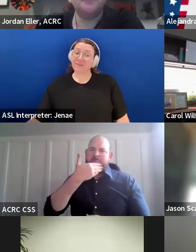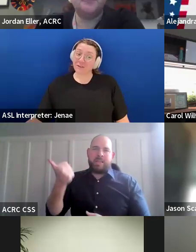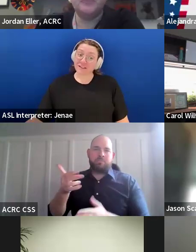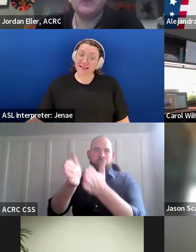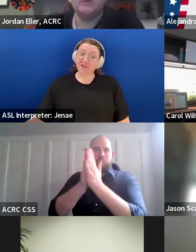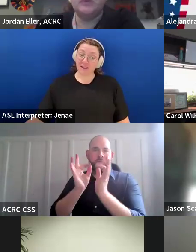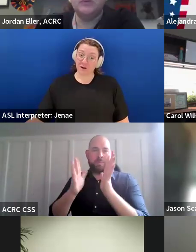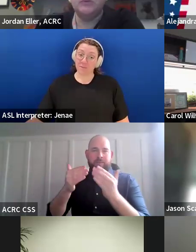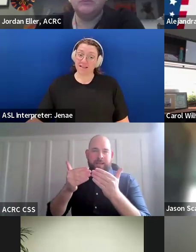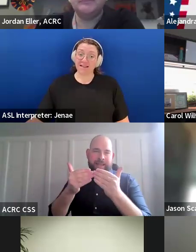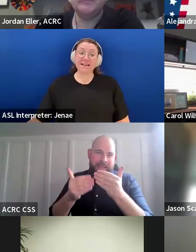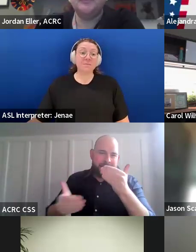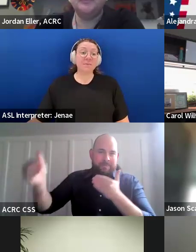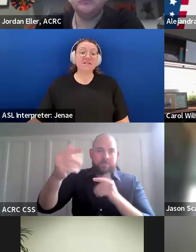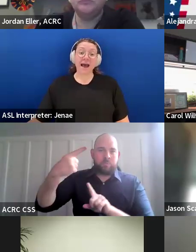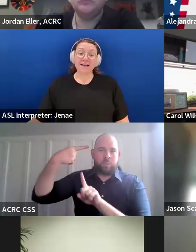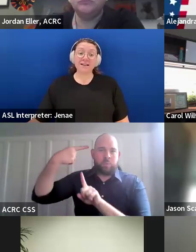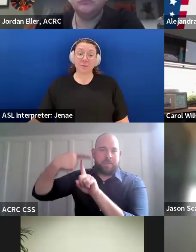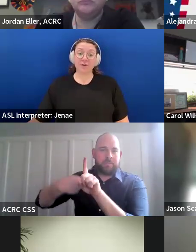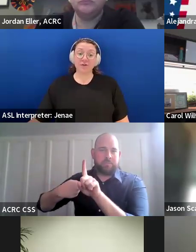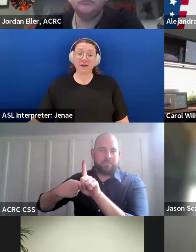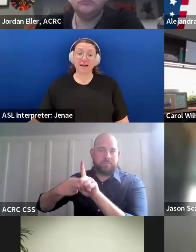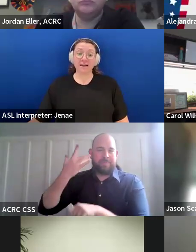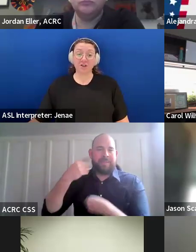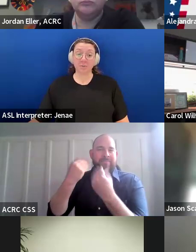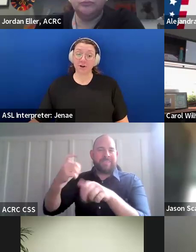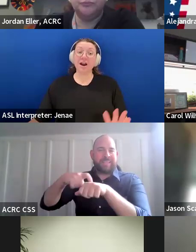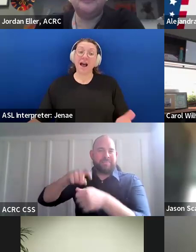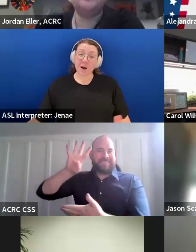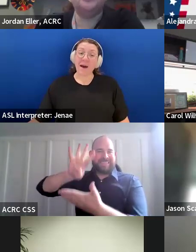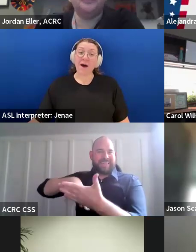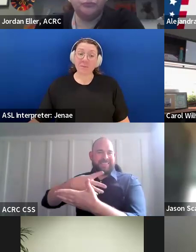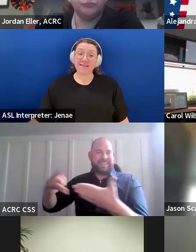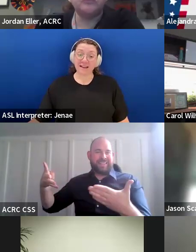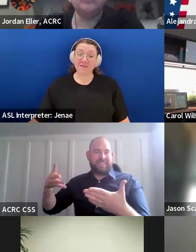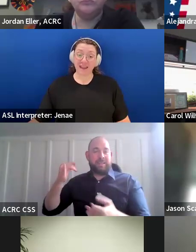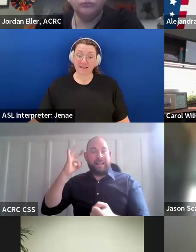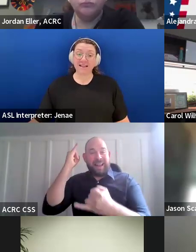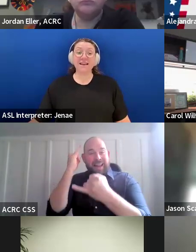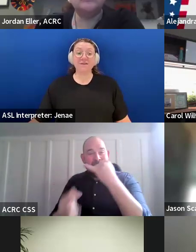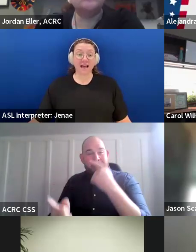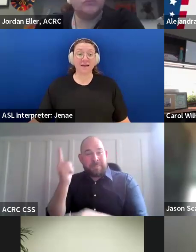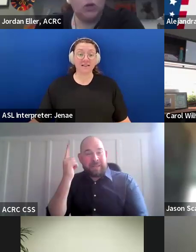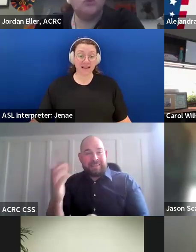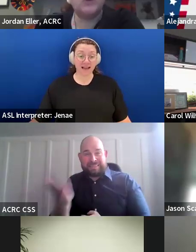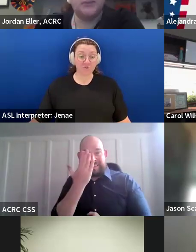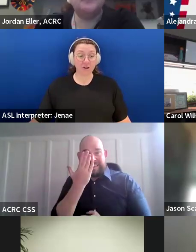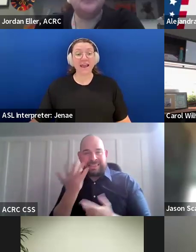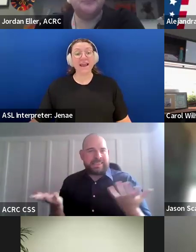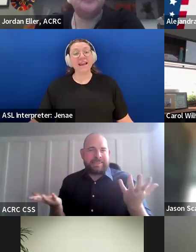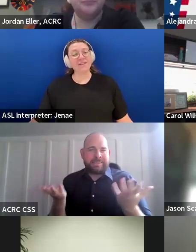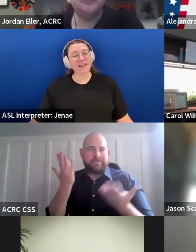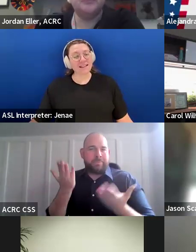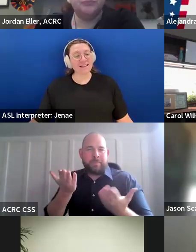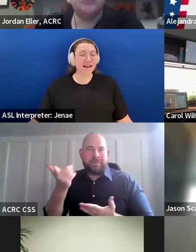And for scheduling purposes, it's best to ask for a preferred interpreter about a month in advance to give time to